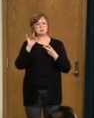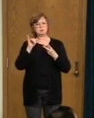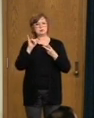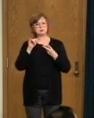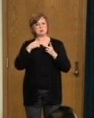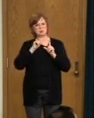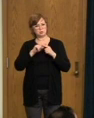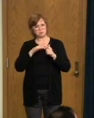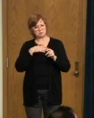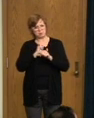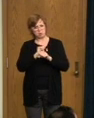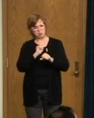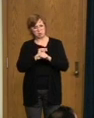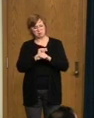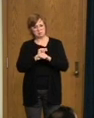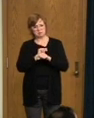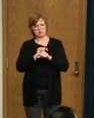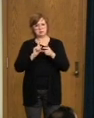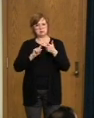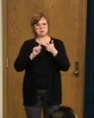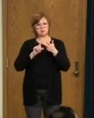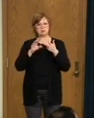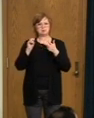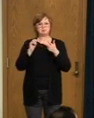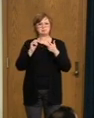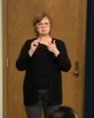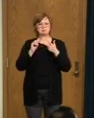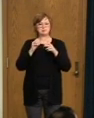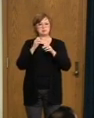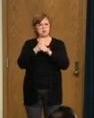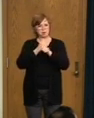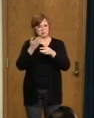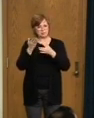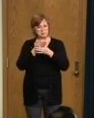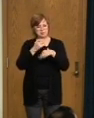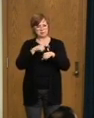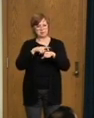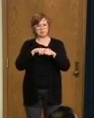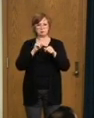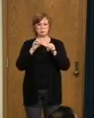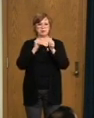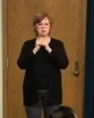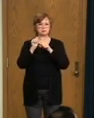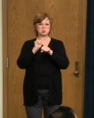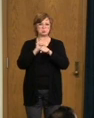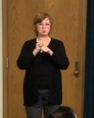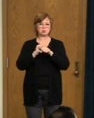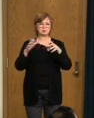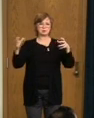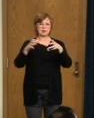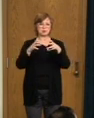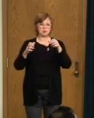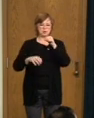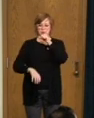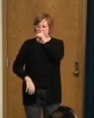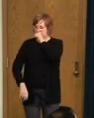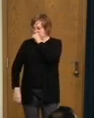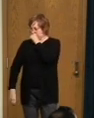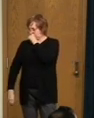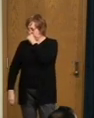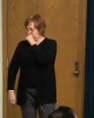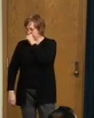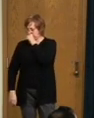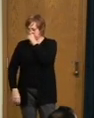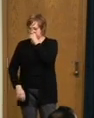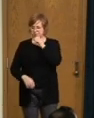but if you're interacting in a way, over break, after work with, colleagues, or otherwise